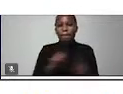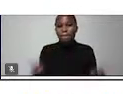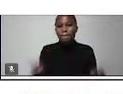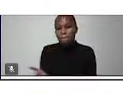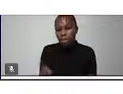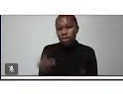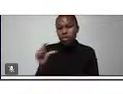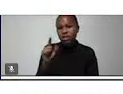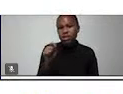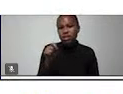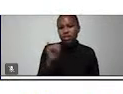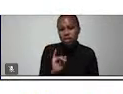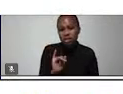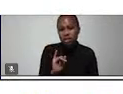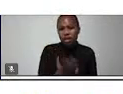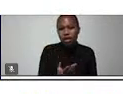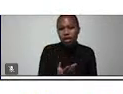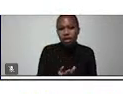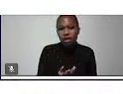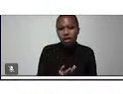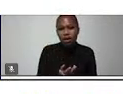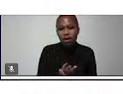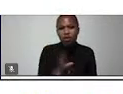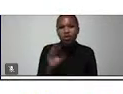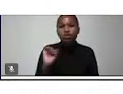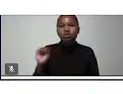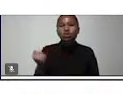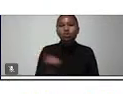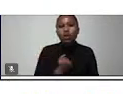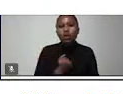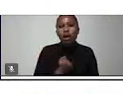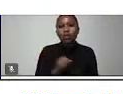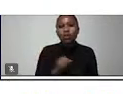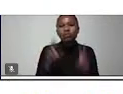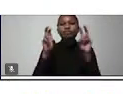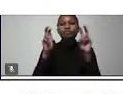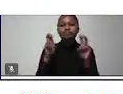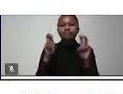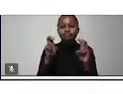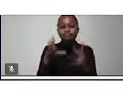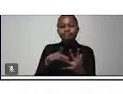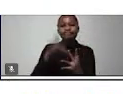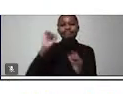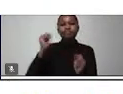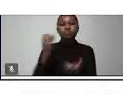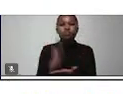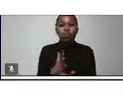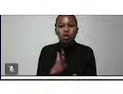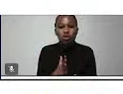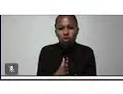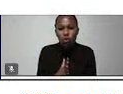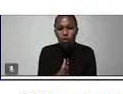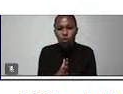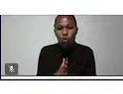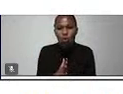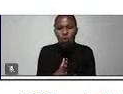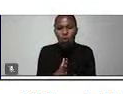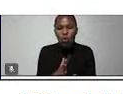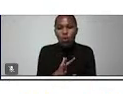actually at this forum. So our main point is to ensure that